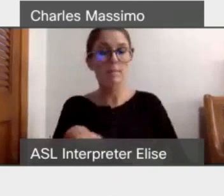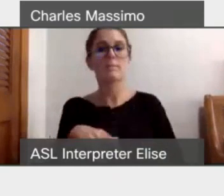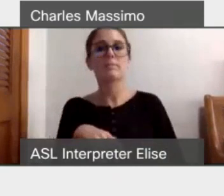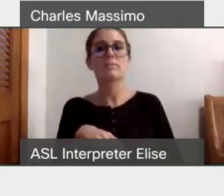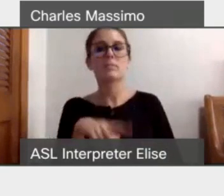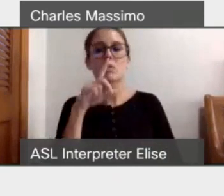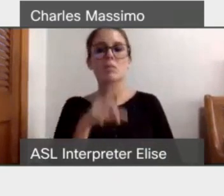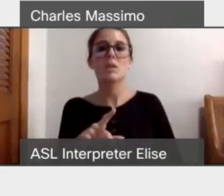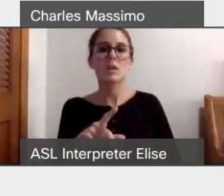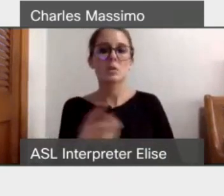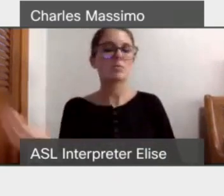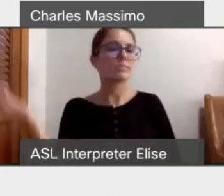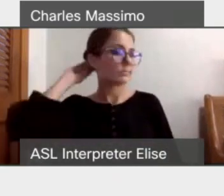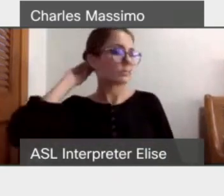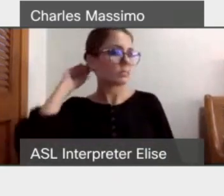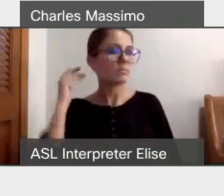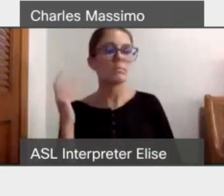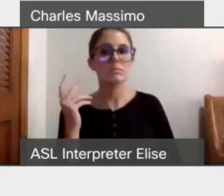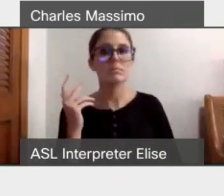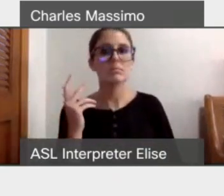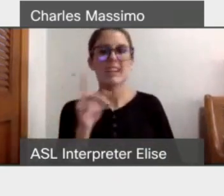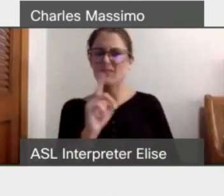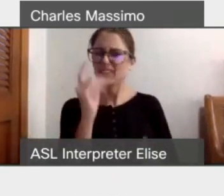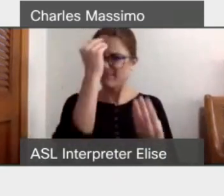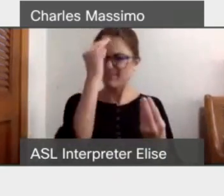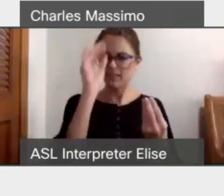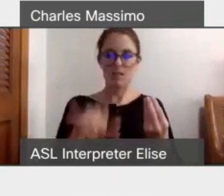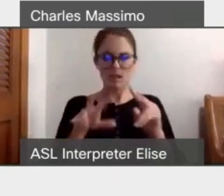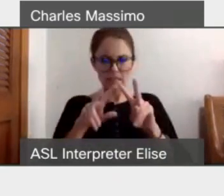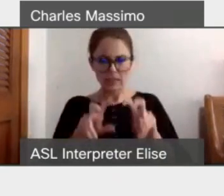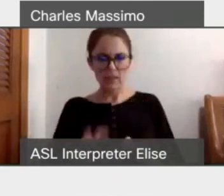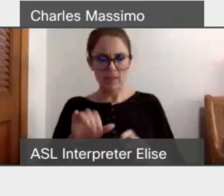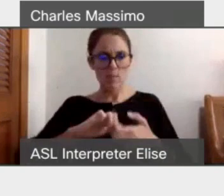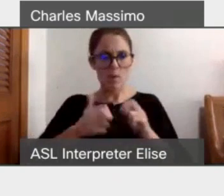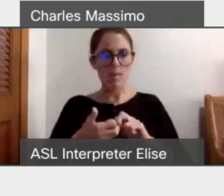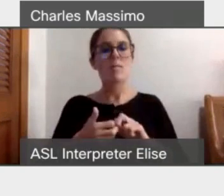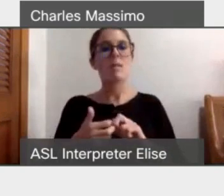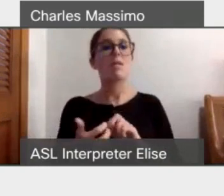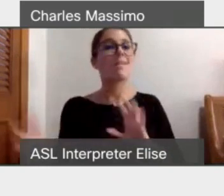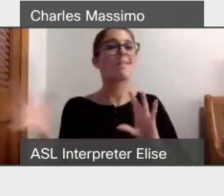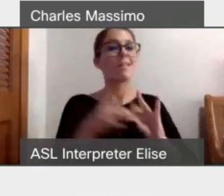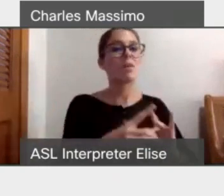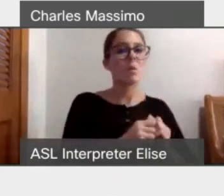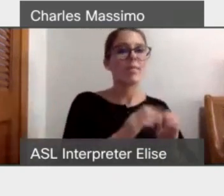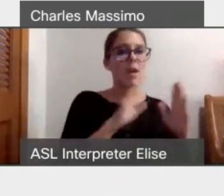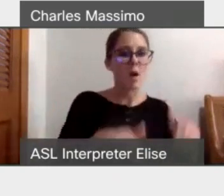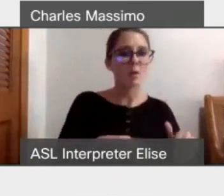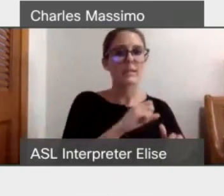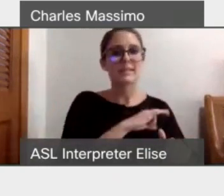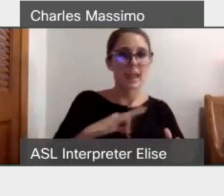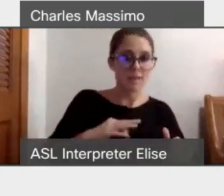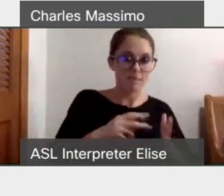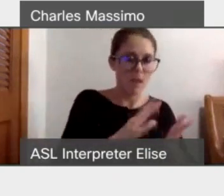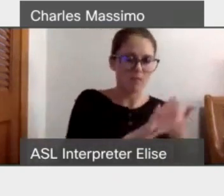really to put it in your minds and think about that along with the housing that we're working on and staff pay and everything